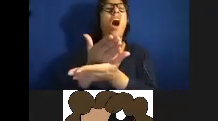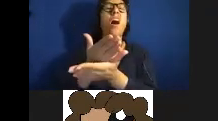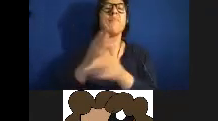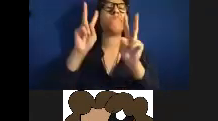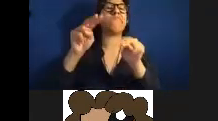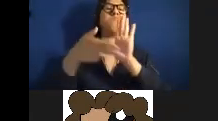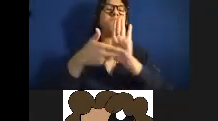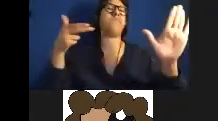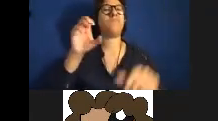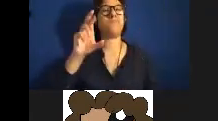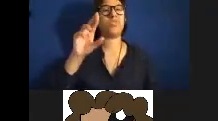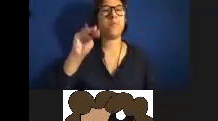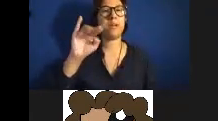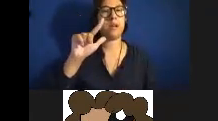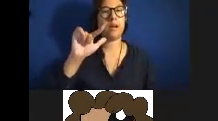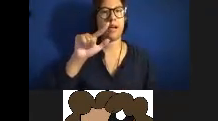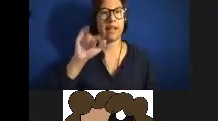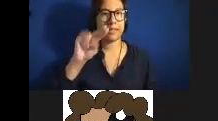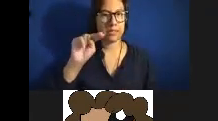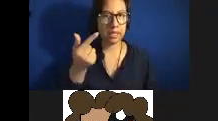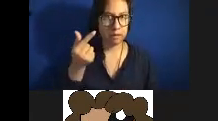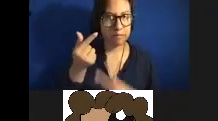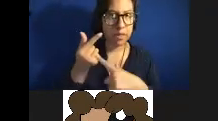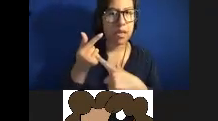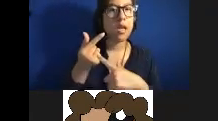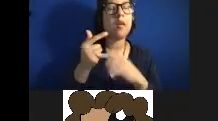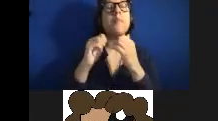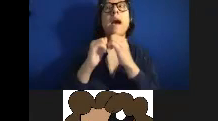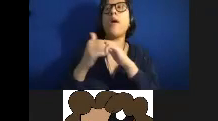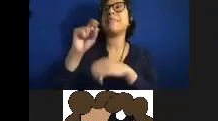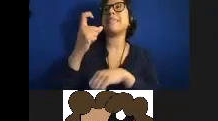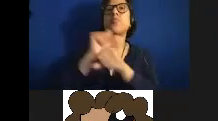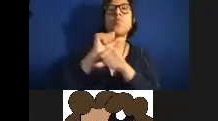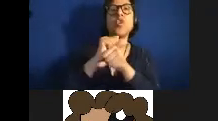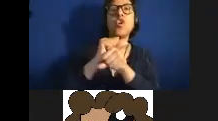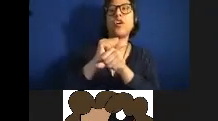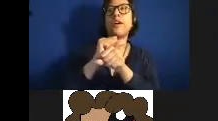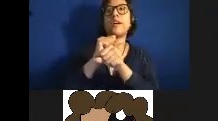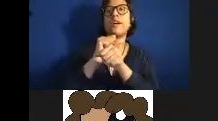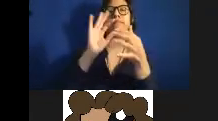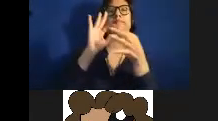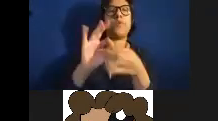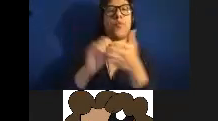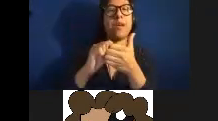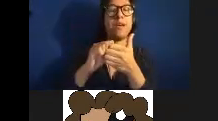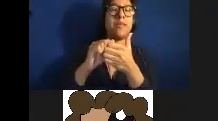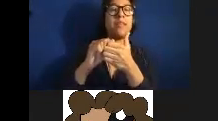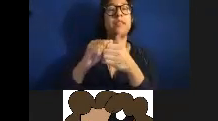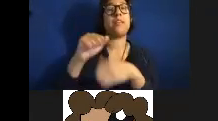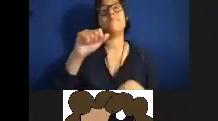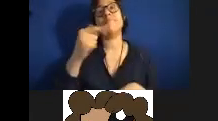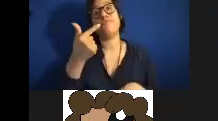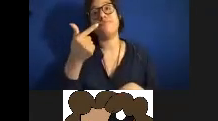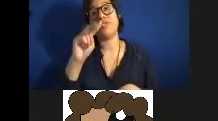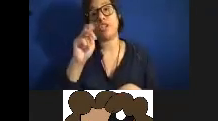And how does sex work intersect with patriarchy and feminism? Do you want me to hand that over to